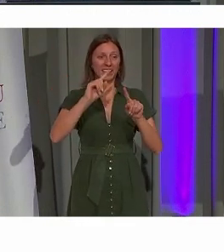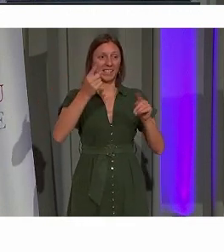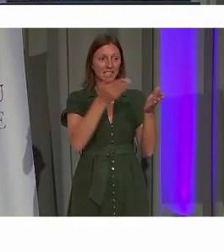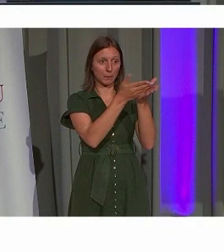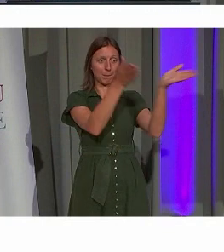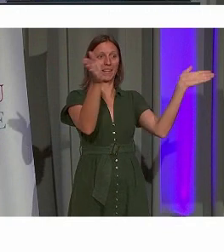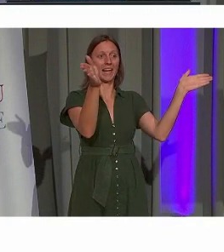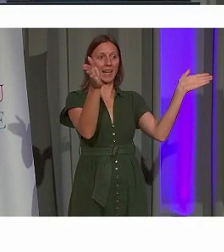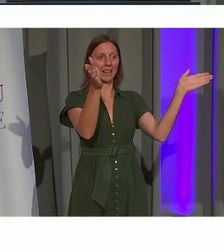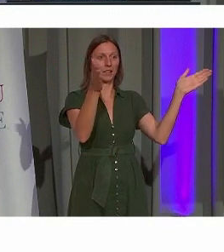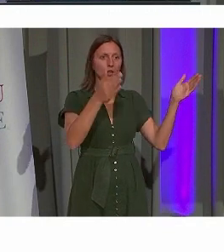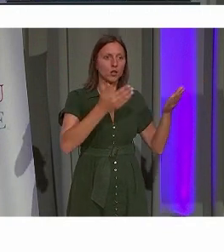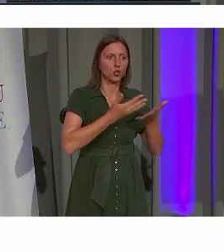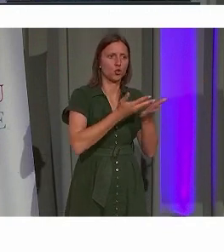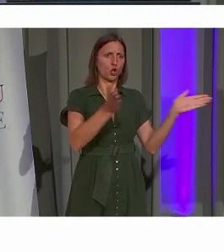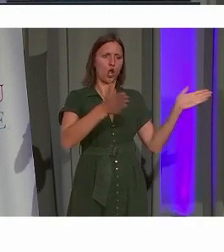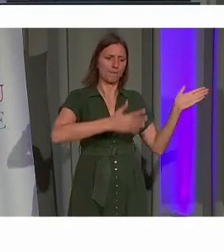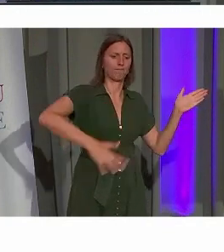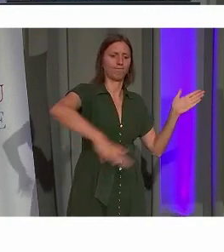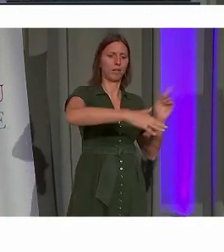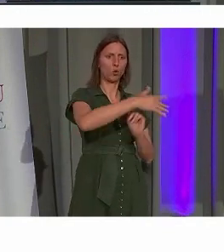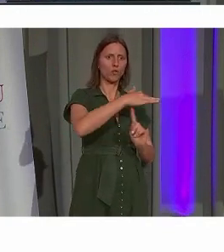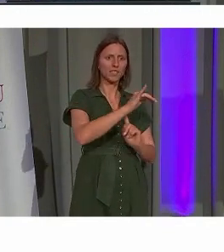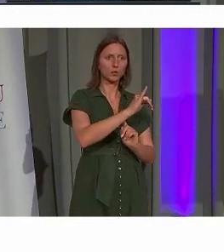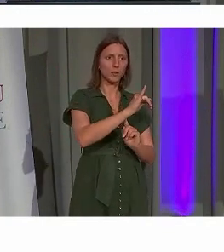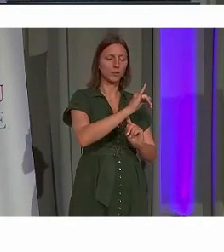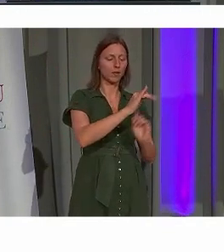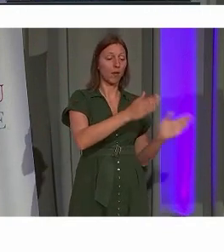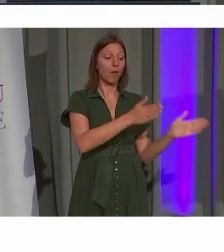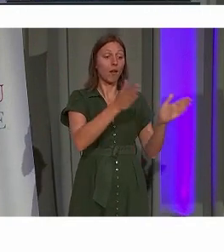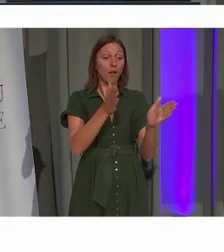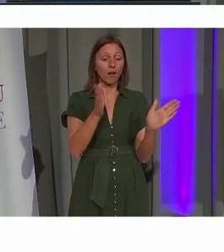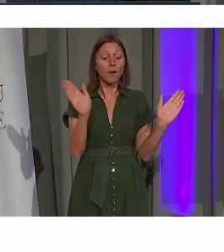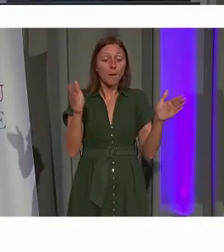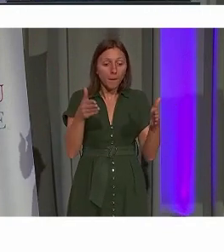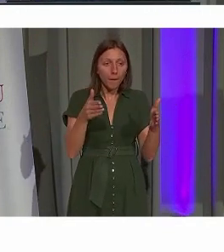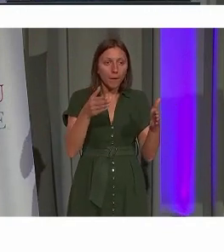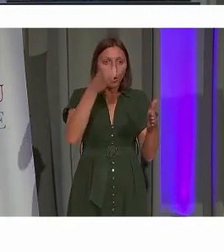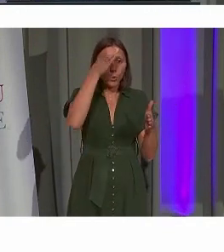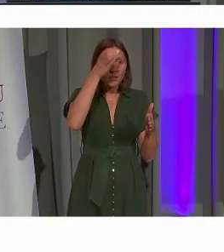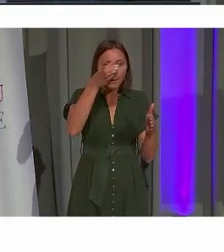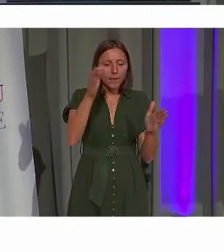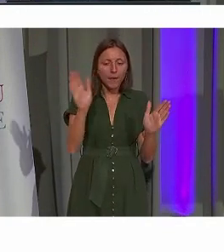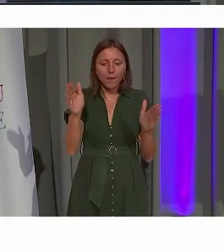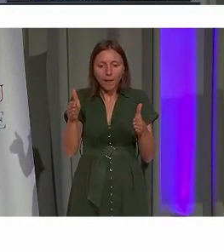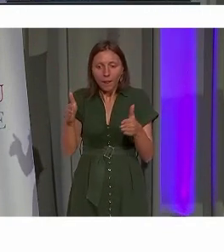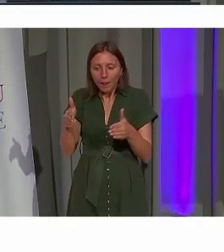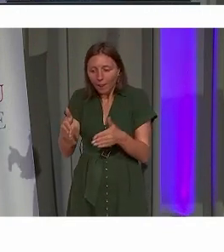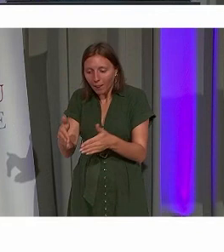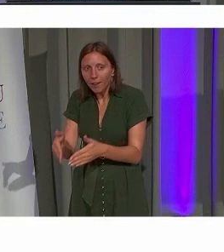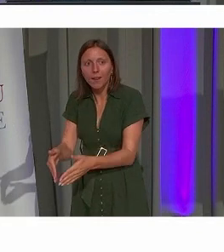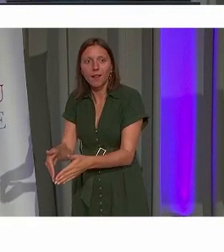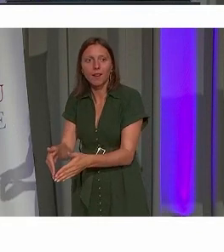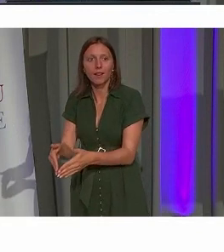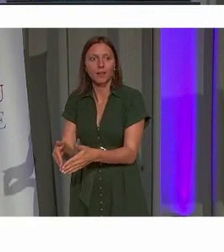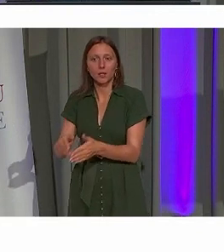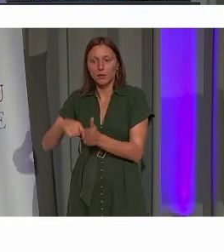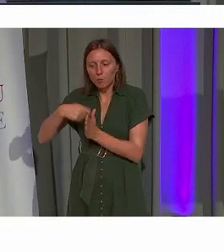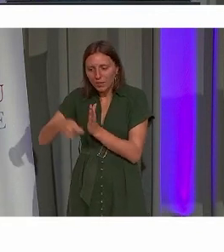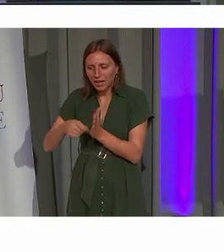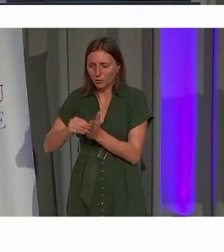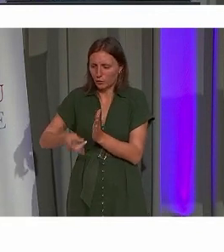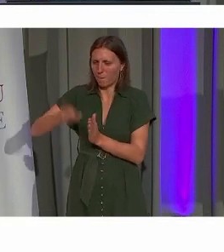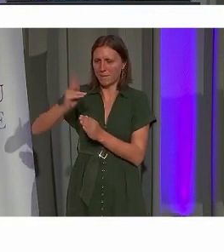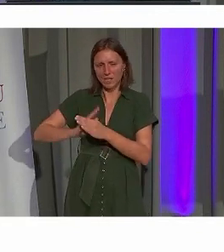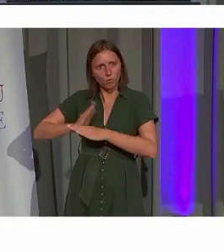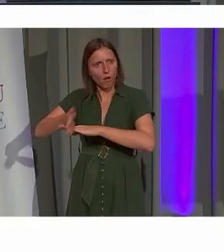So first, as you can see, you look at the wide context and you go to one concept, and then you define it